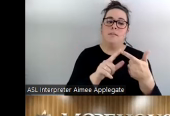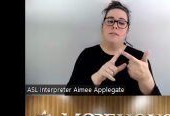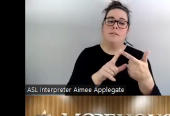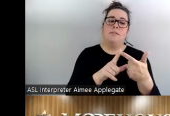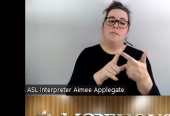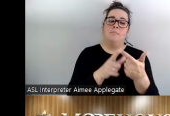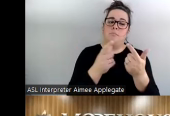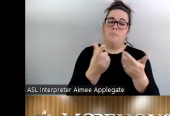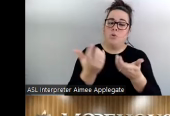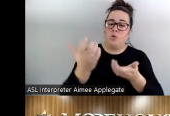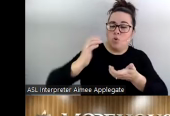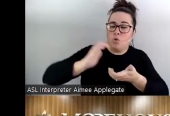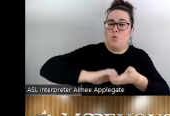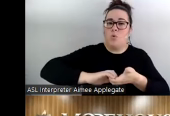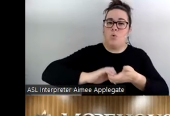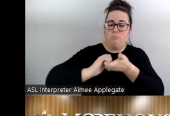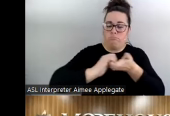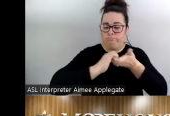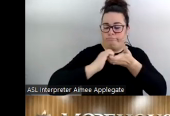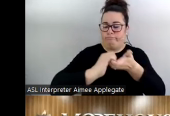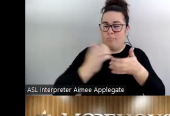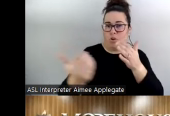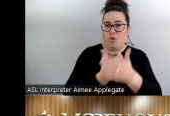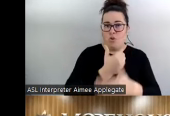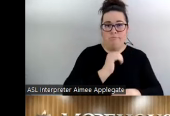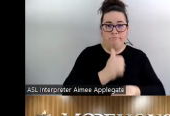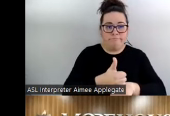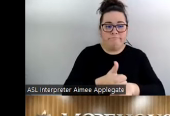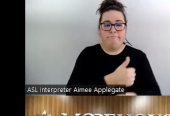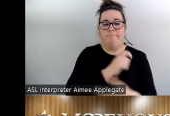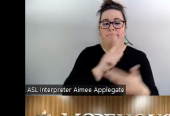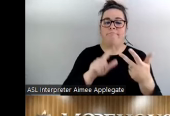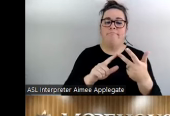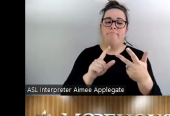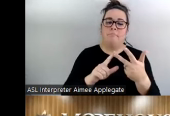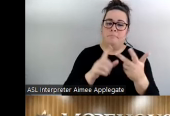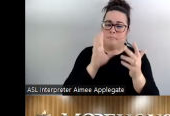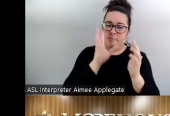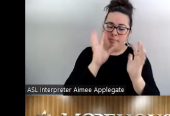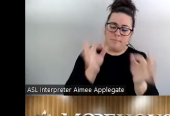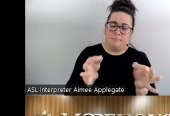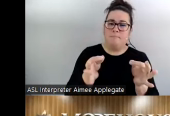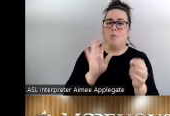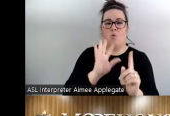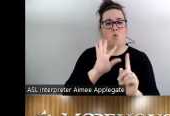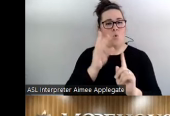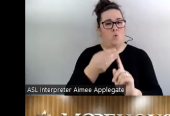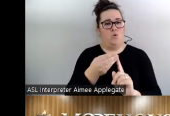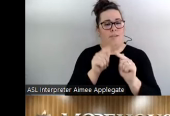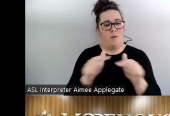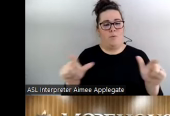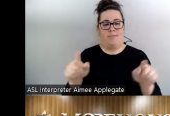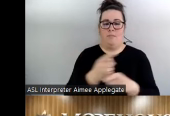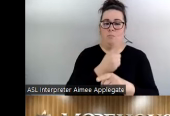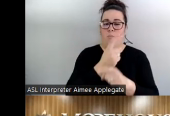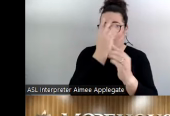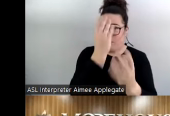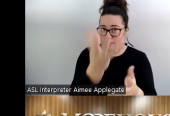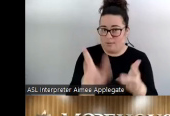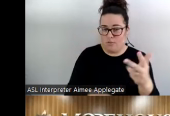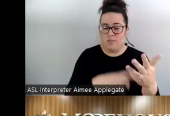partnerships, disseminate culturally and linguistically appropriate information, to